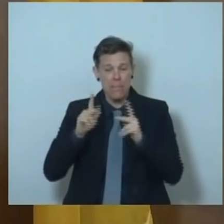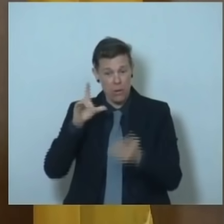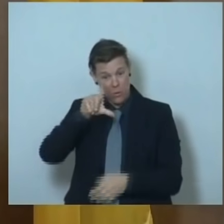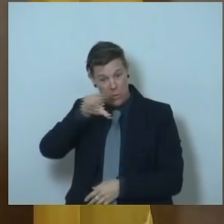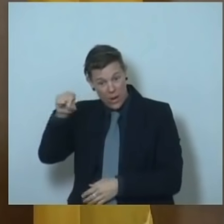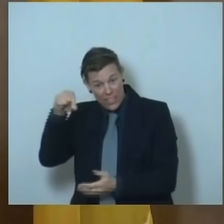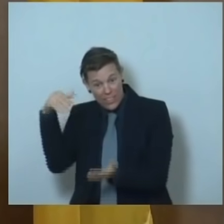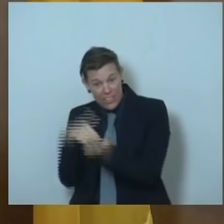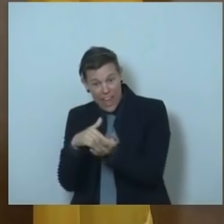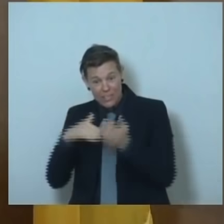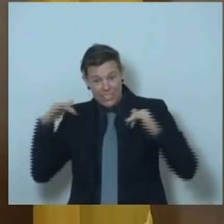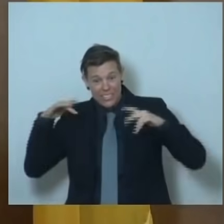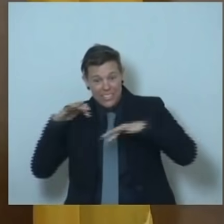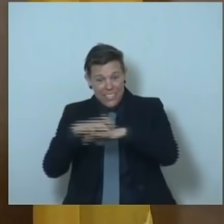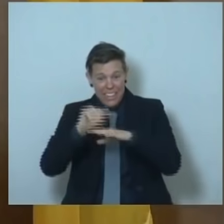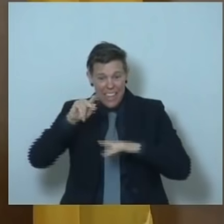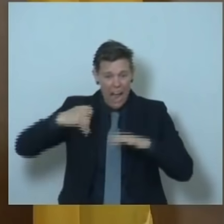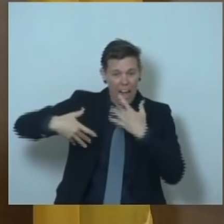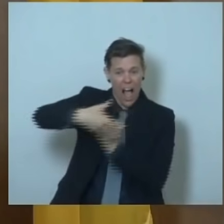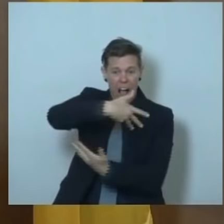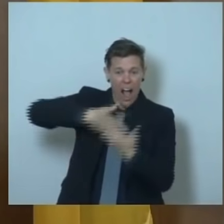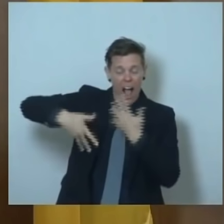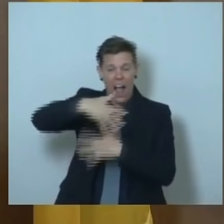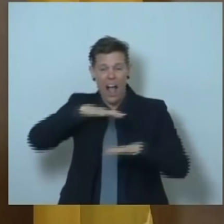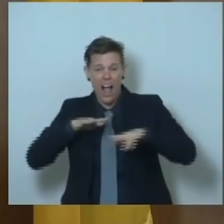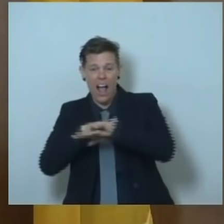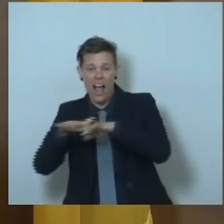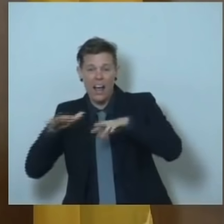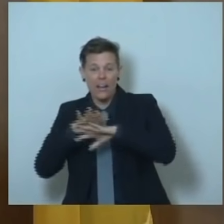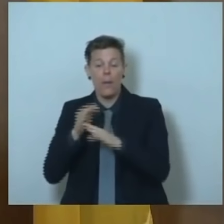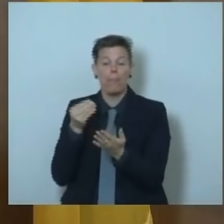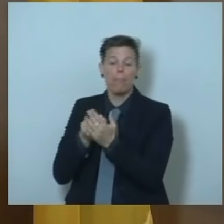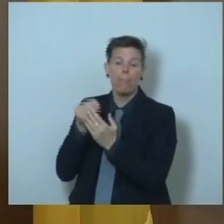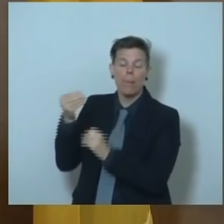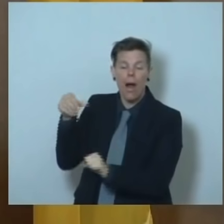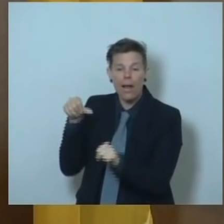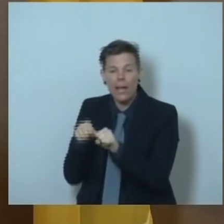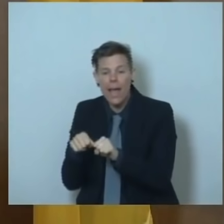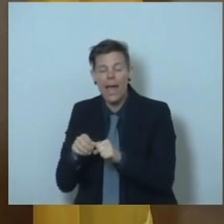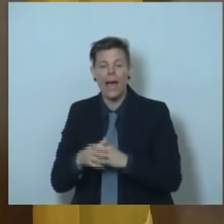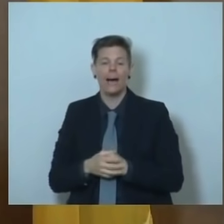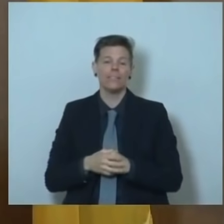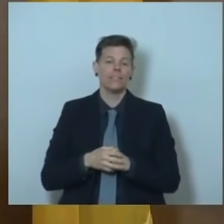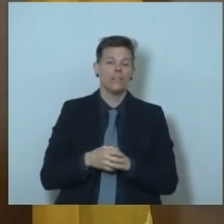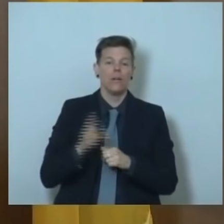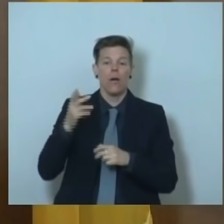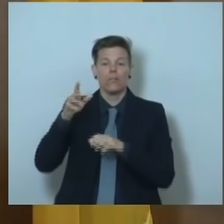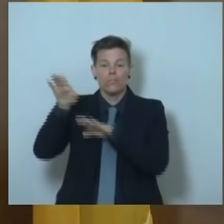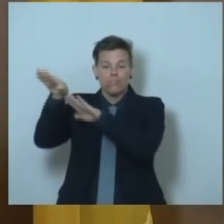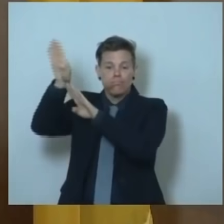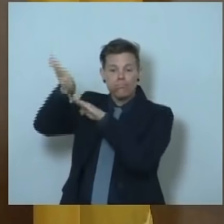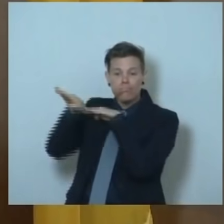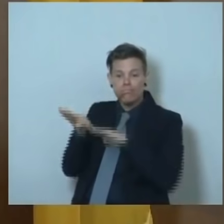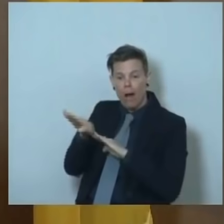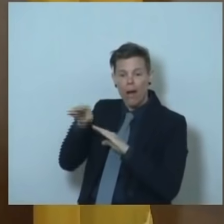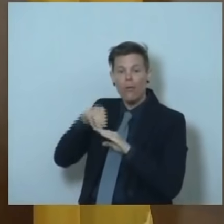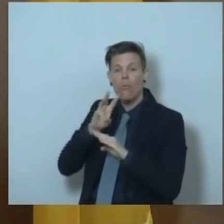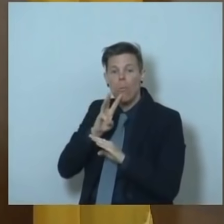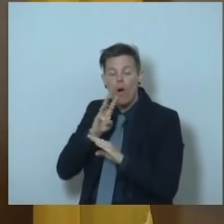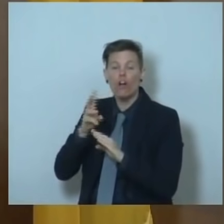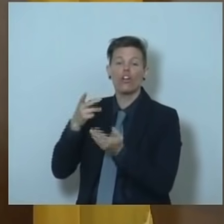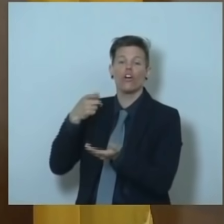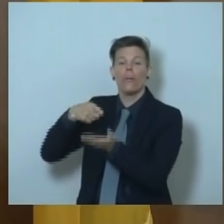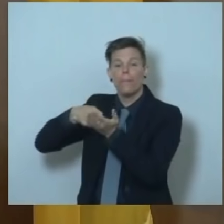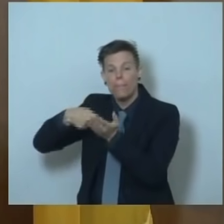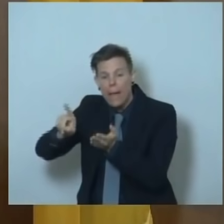small community who are getting gas, who are going to the marina, who are talking to park rangers, who are paying parking fees, who are